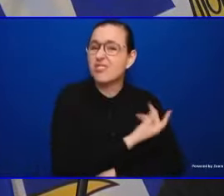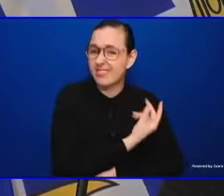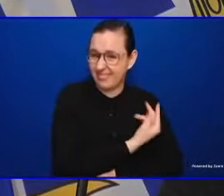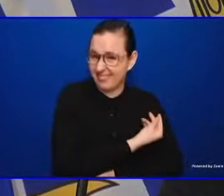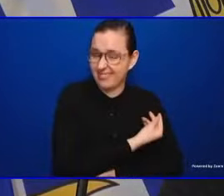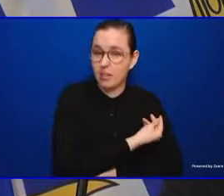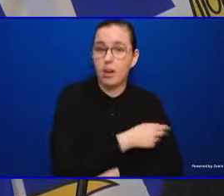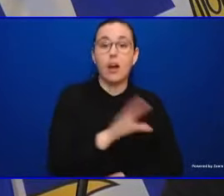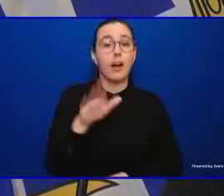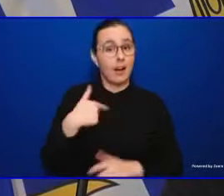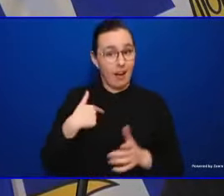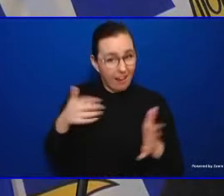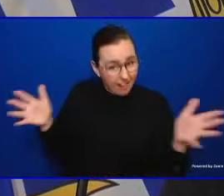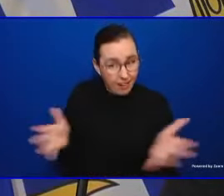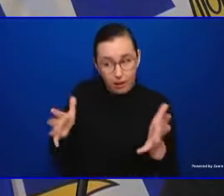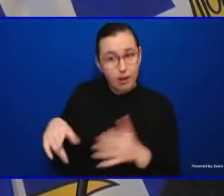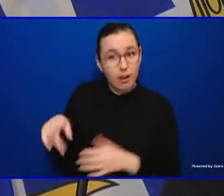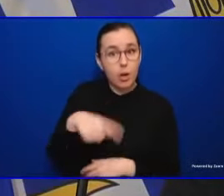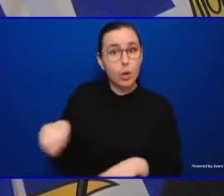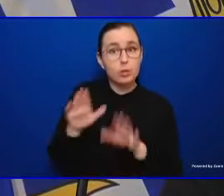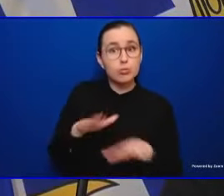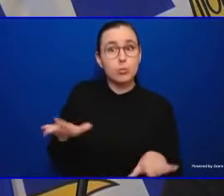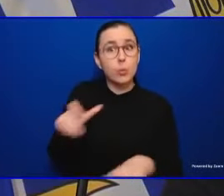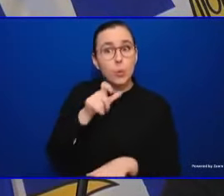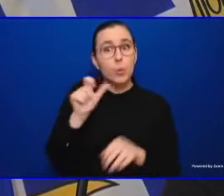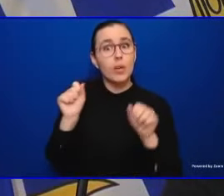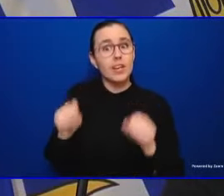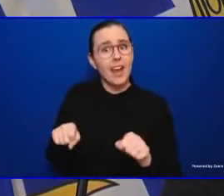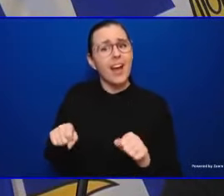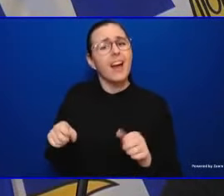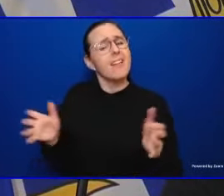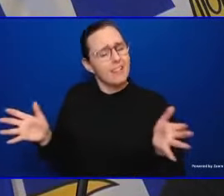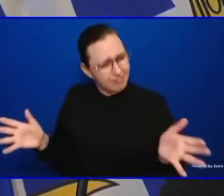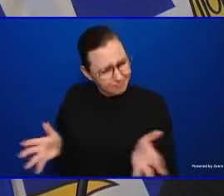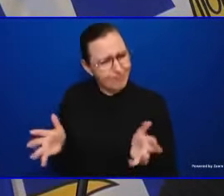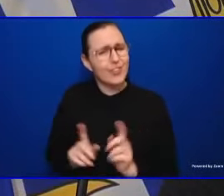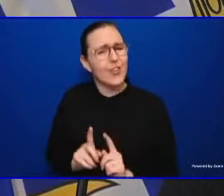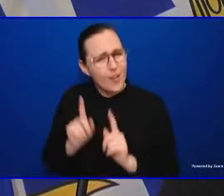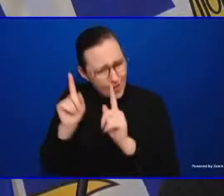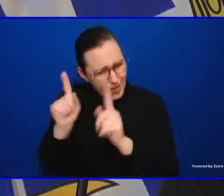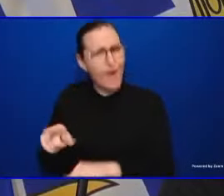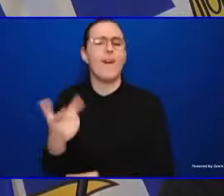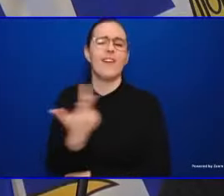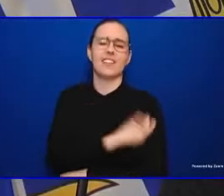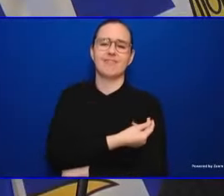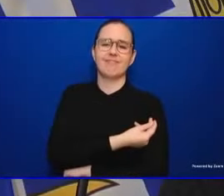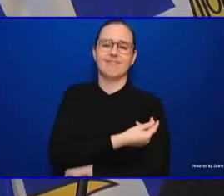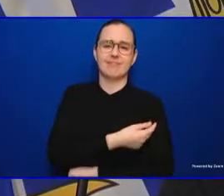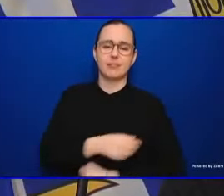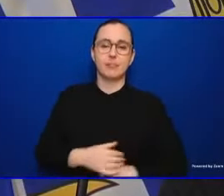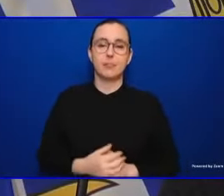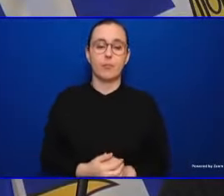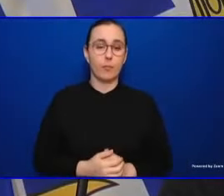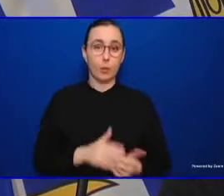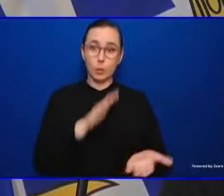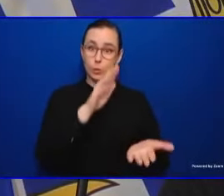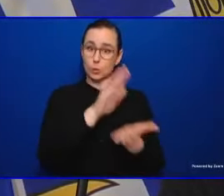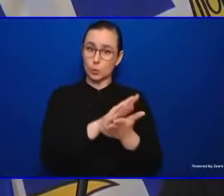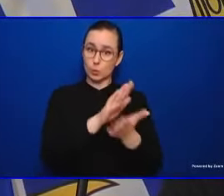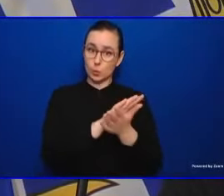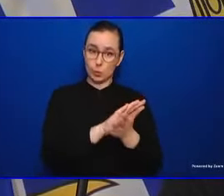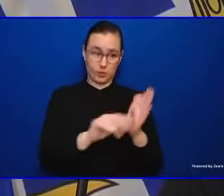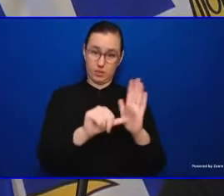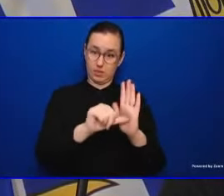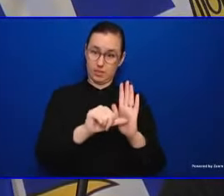School is essential, and we know it is the best place for children to be. And I know that the educators and school staff around